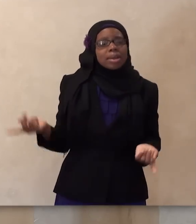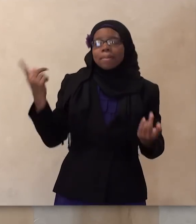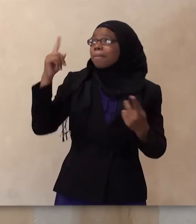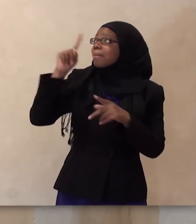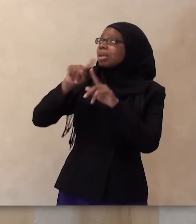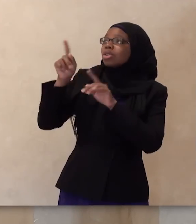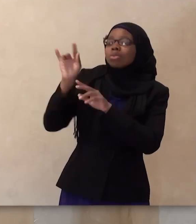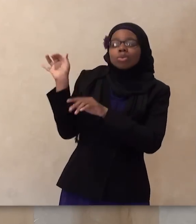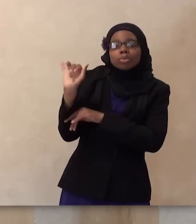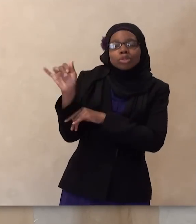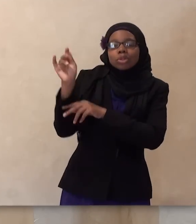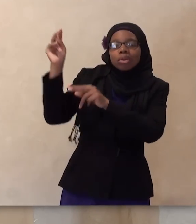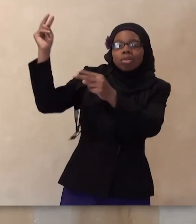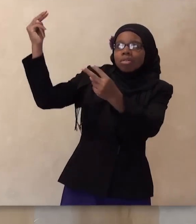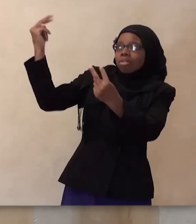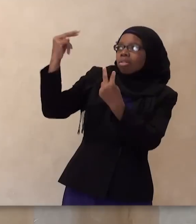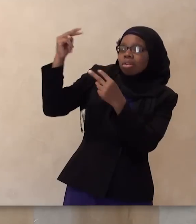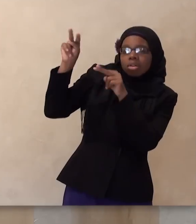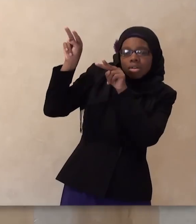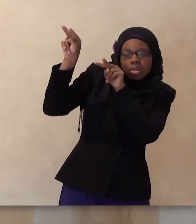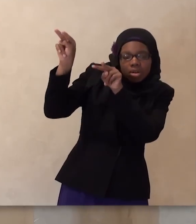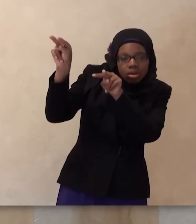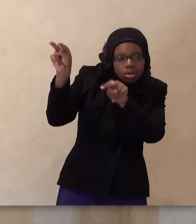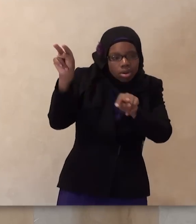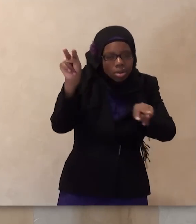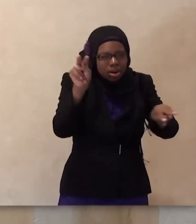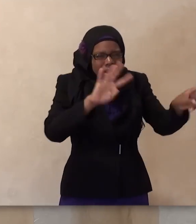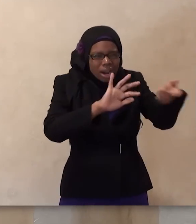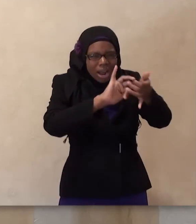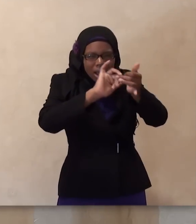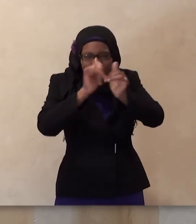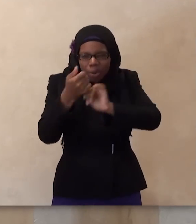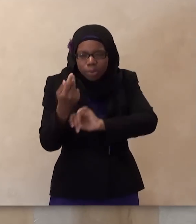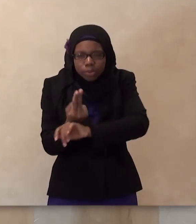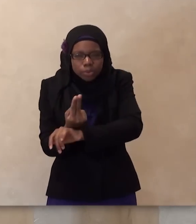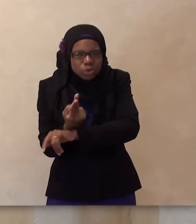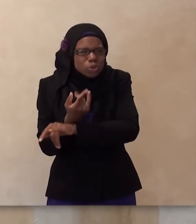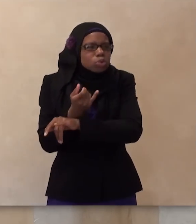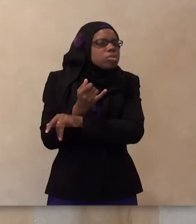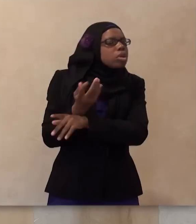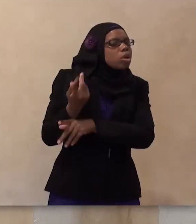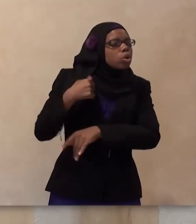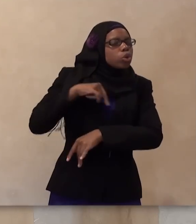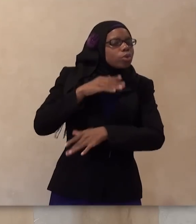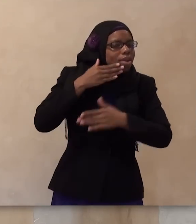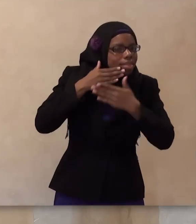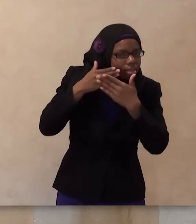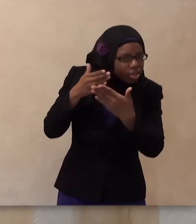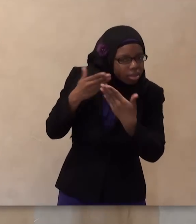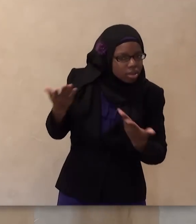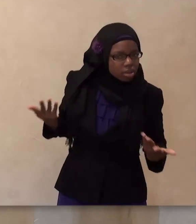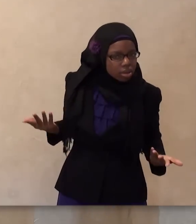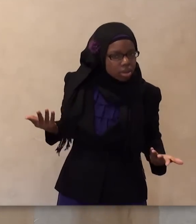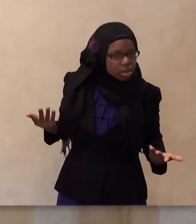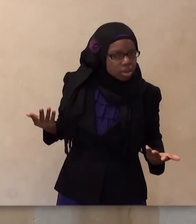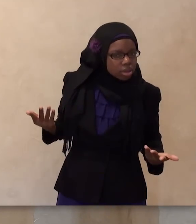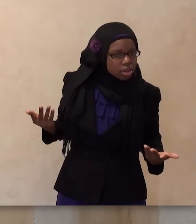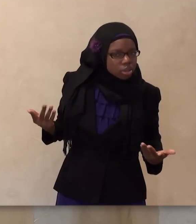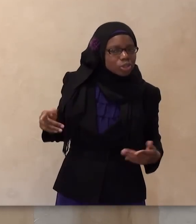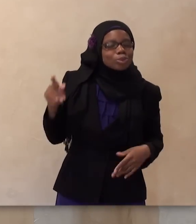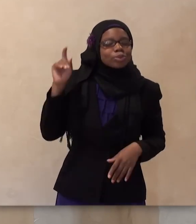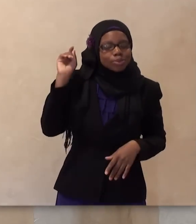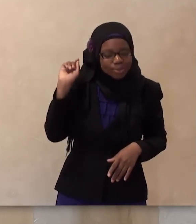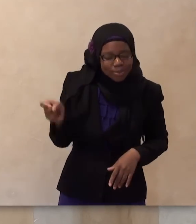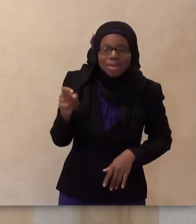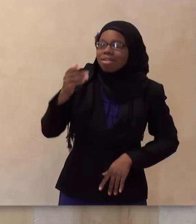we are using it and how thankful to we are to Allah subhanahu wa ta'ala. Therefore, we should be thankful